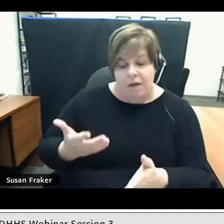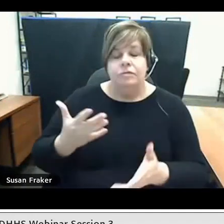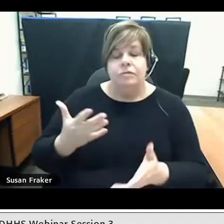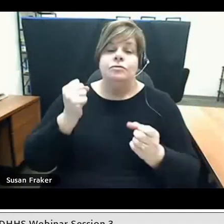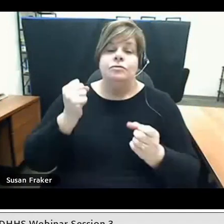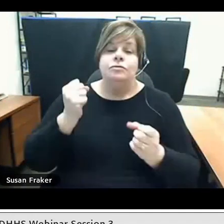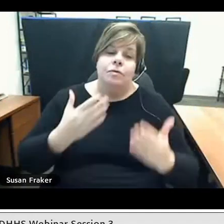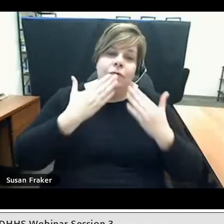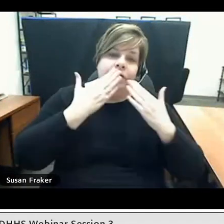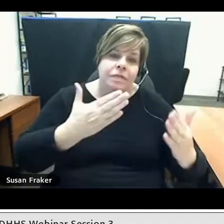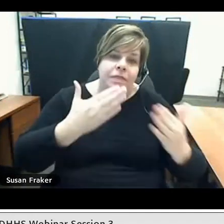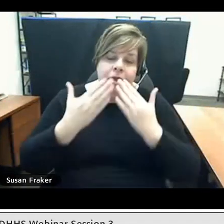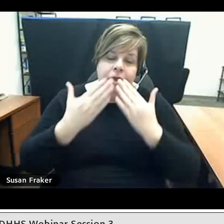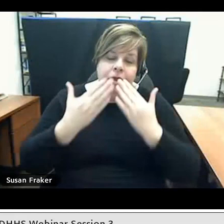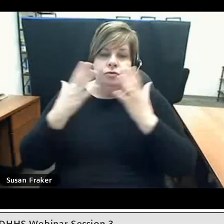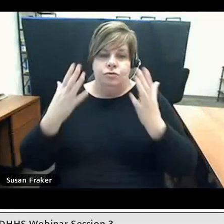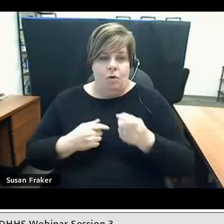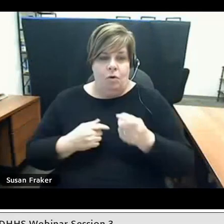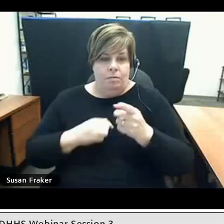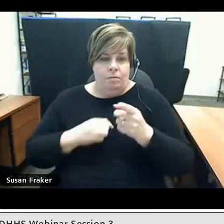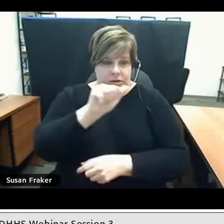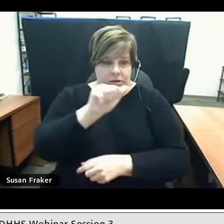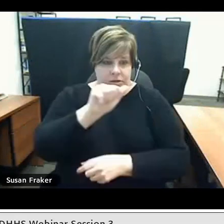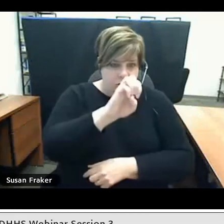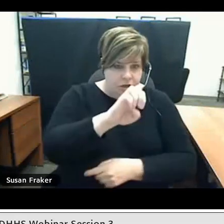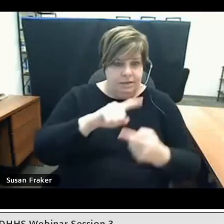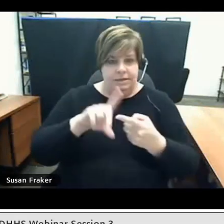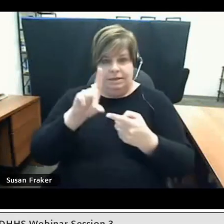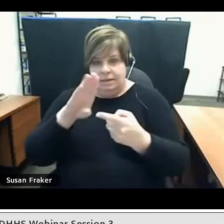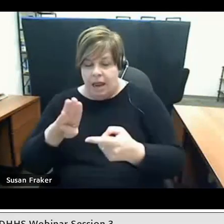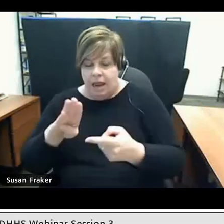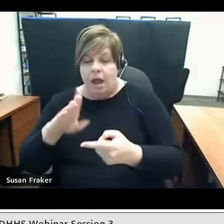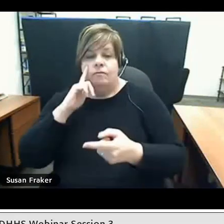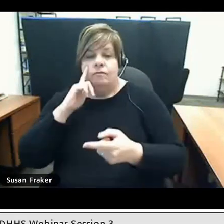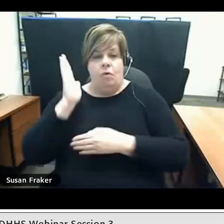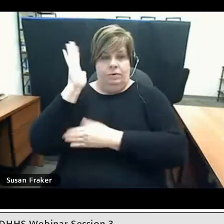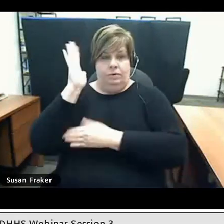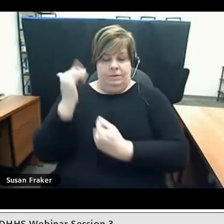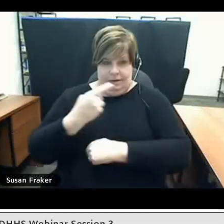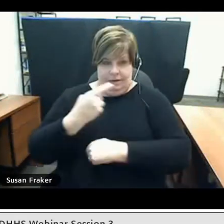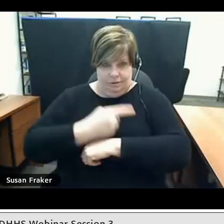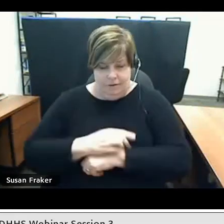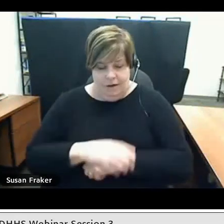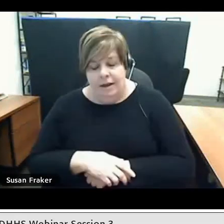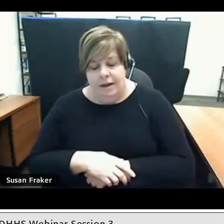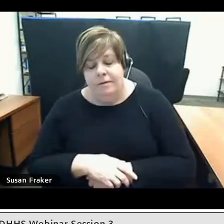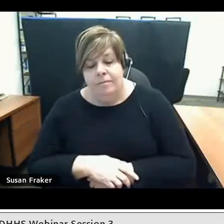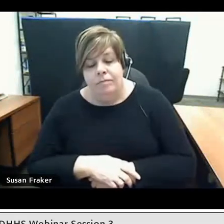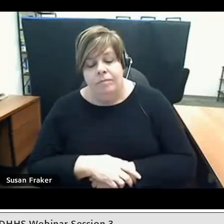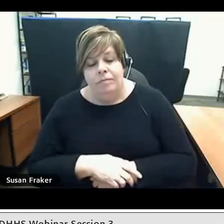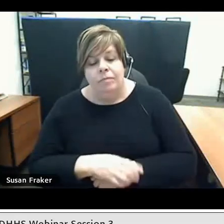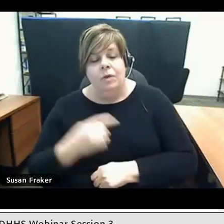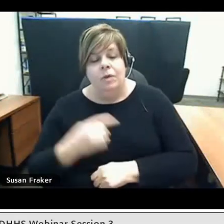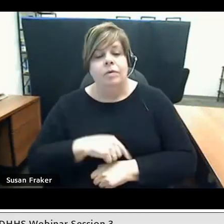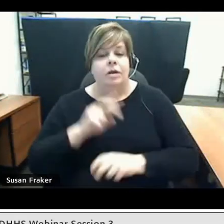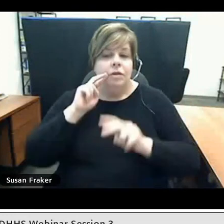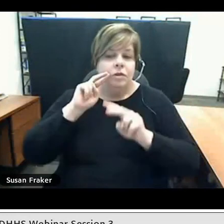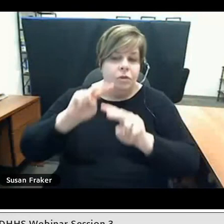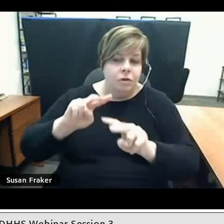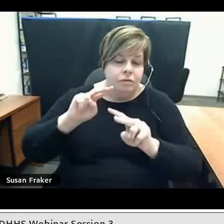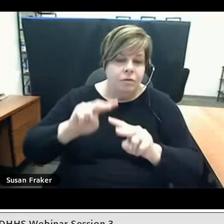so much, Deb, Jesse, and Susan, for presenting today. And we look forward to having our